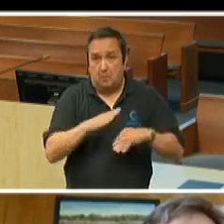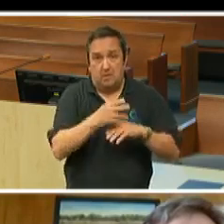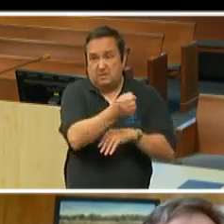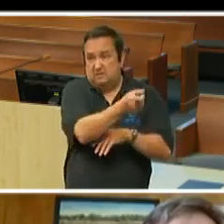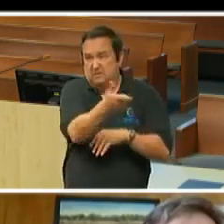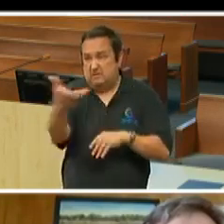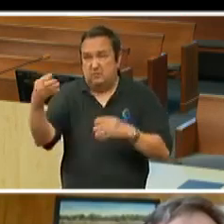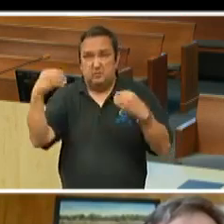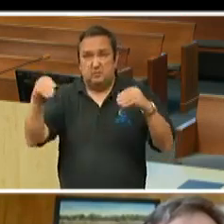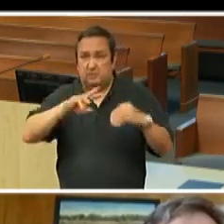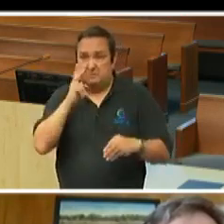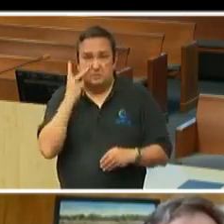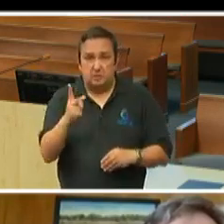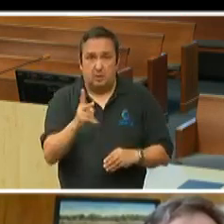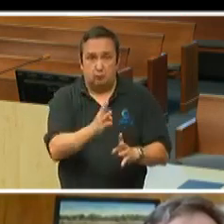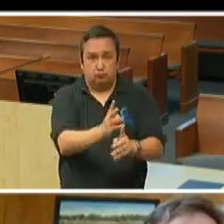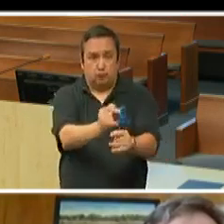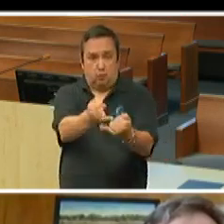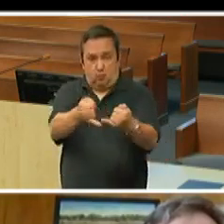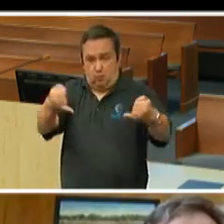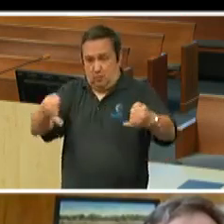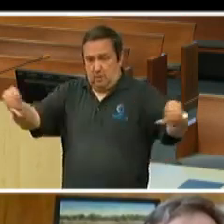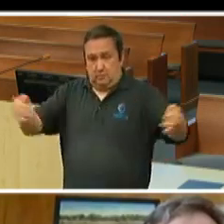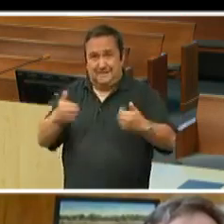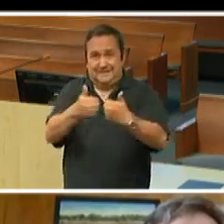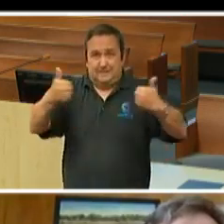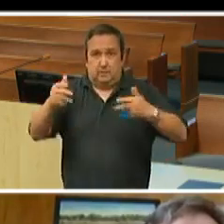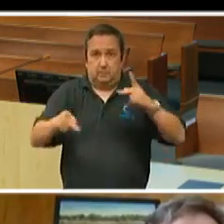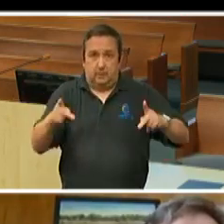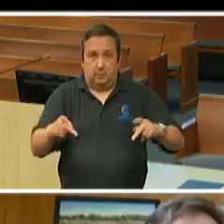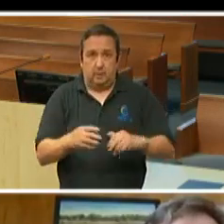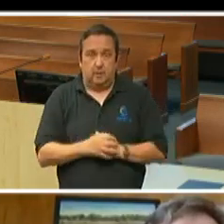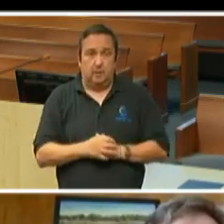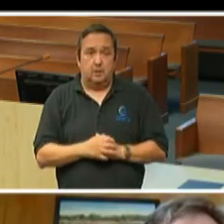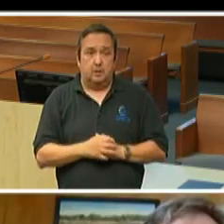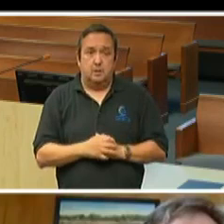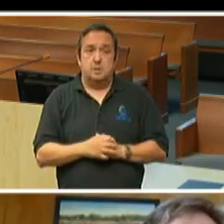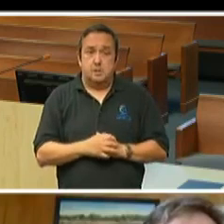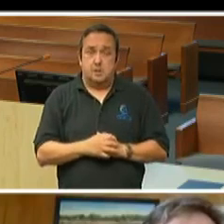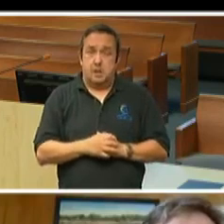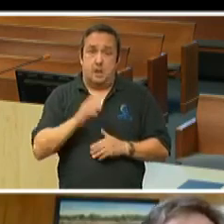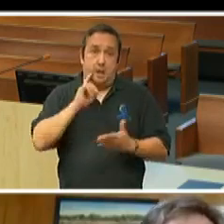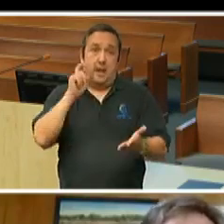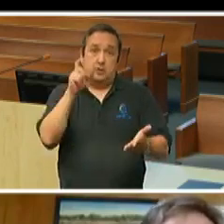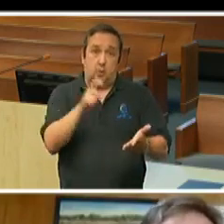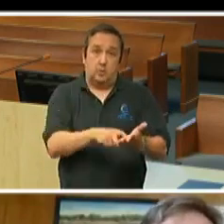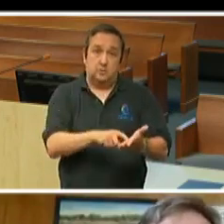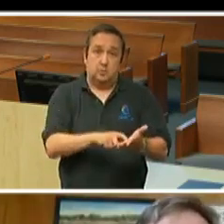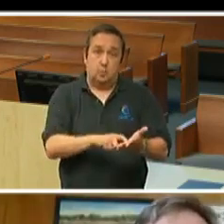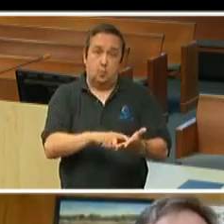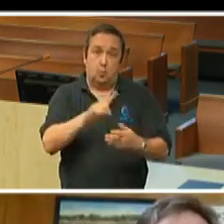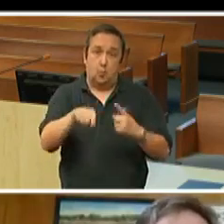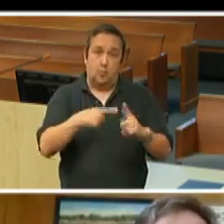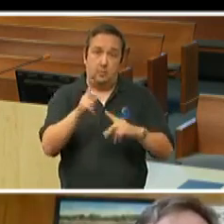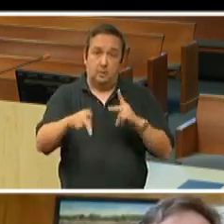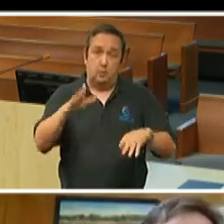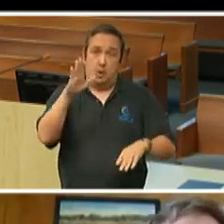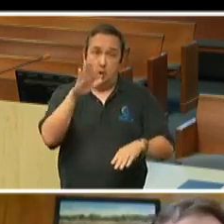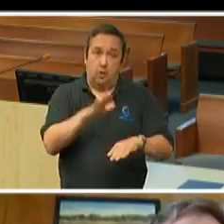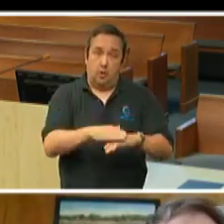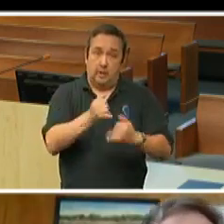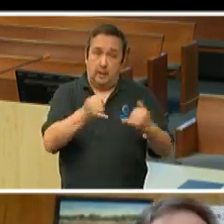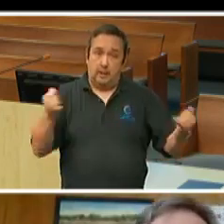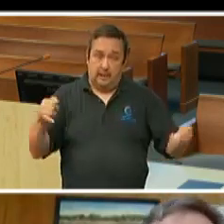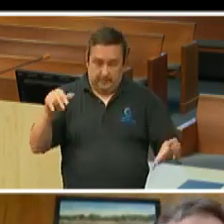ones you went to, Hutch, but what I observed, Ken, is once people were in line, yeah, they stayed on the tape spot, more or